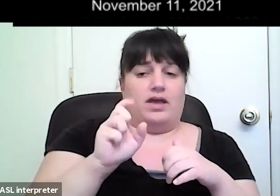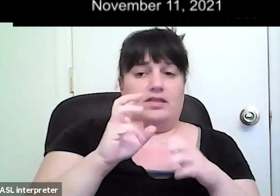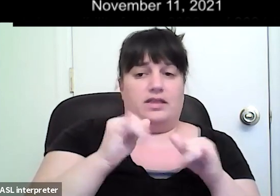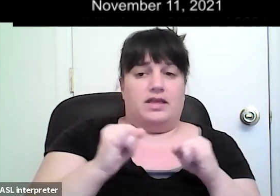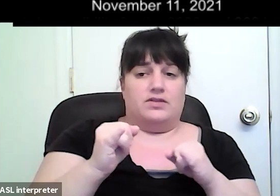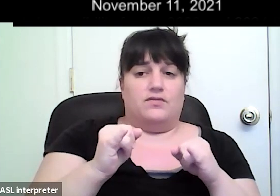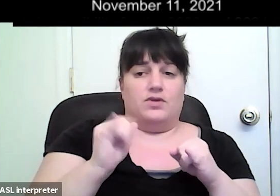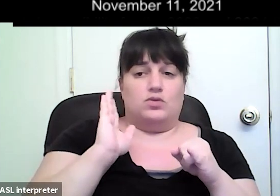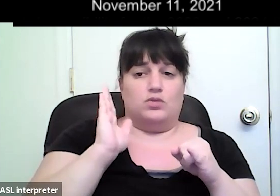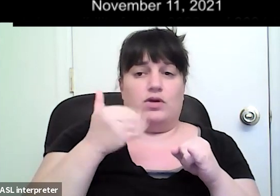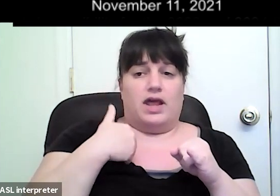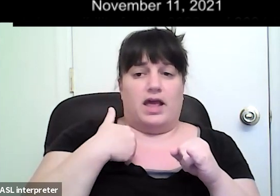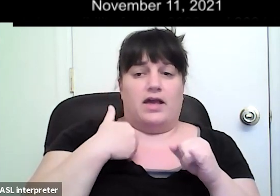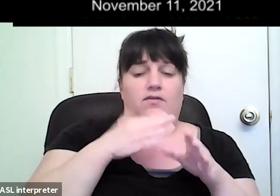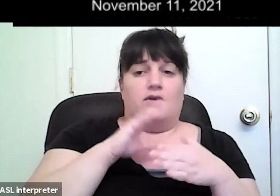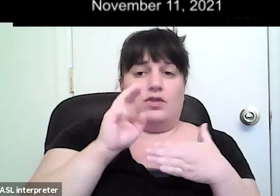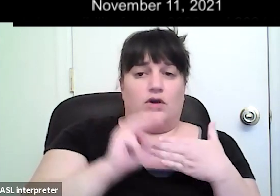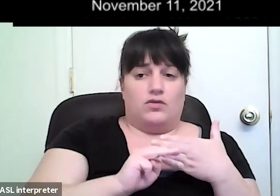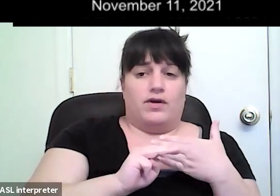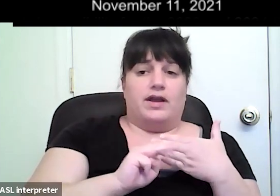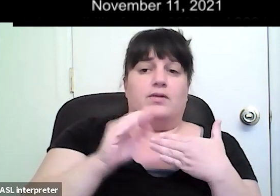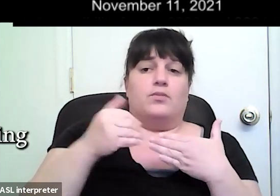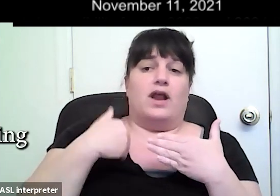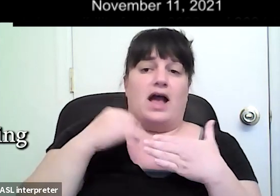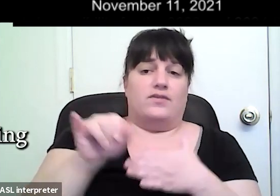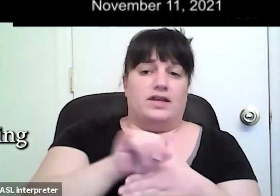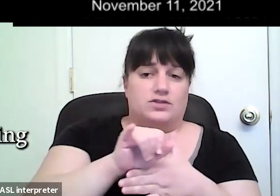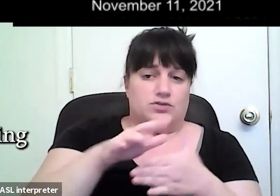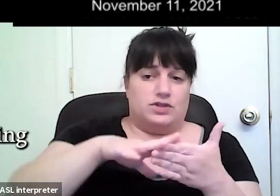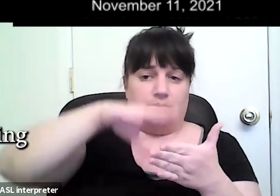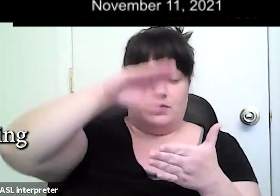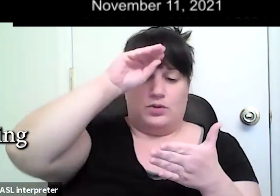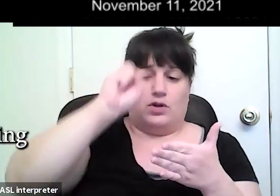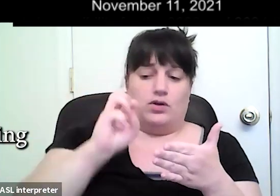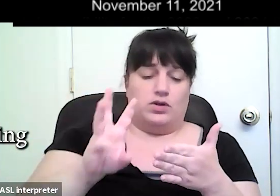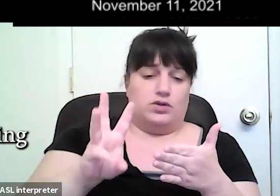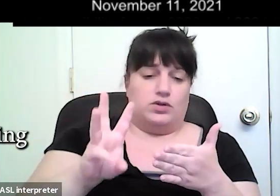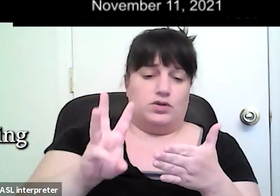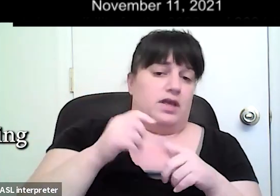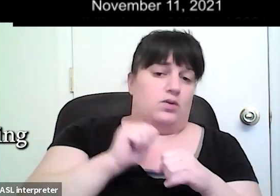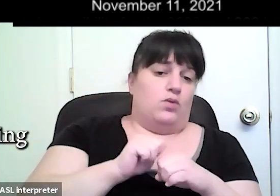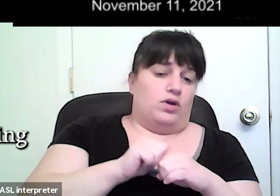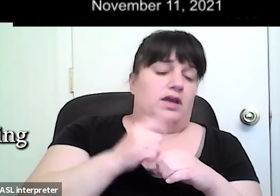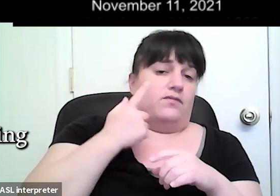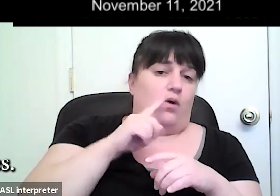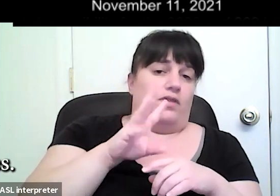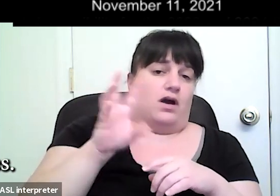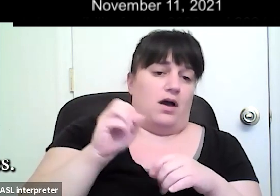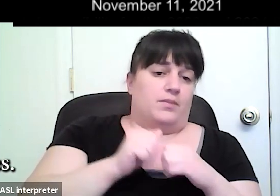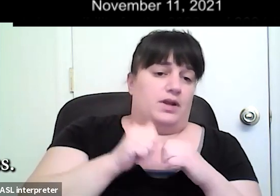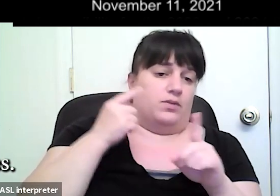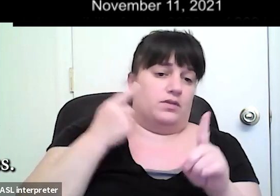would have the curriculum, they would have internships to learn the software, and then working for the company with the goal